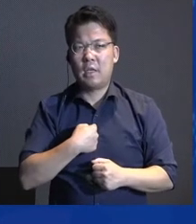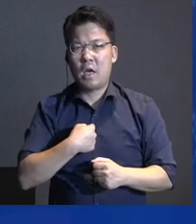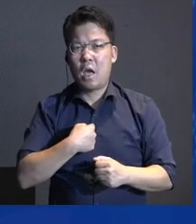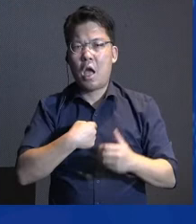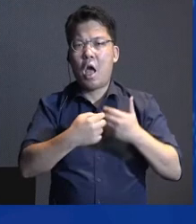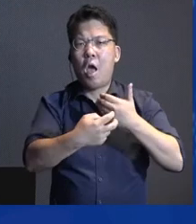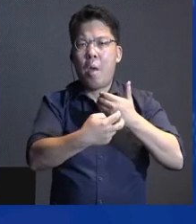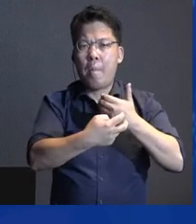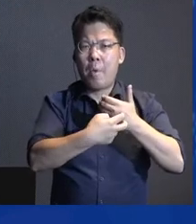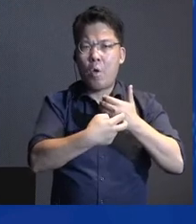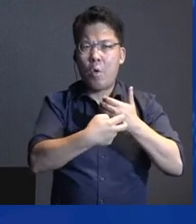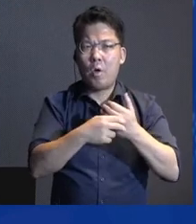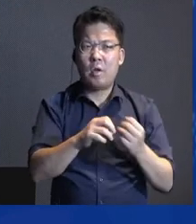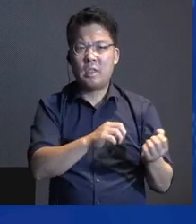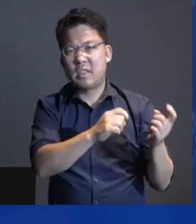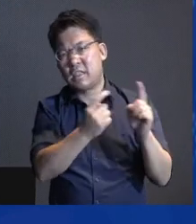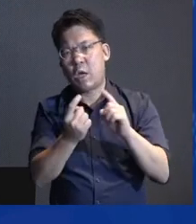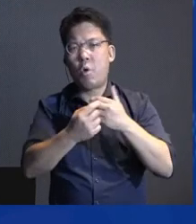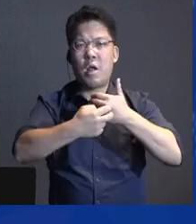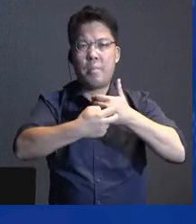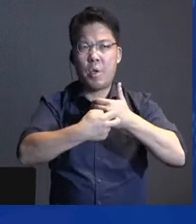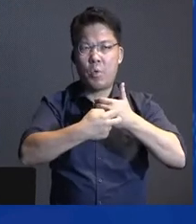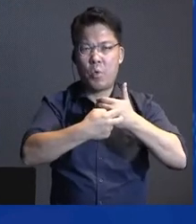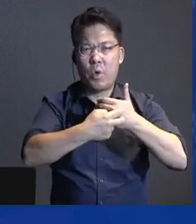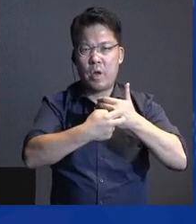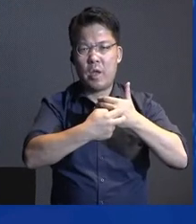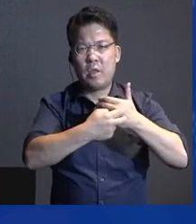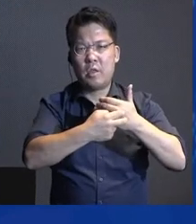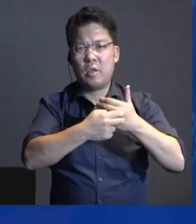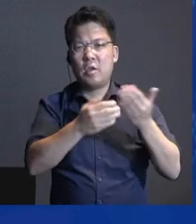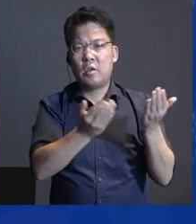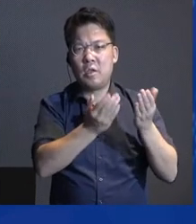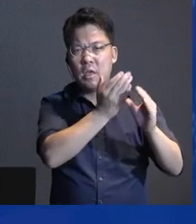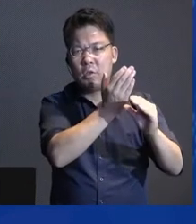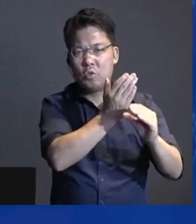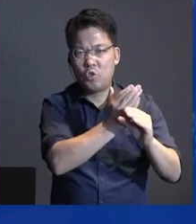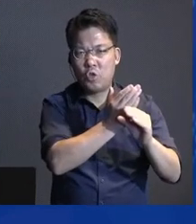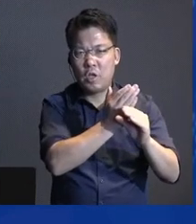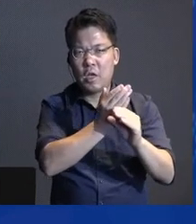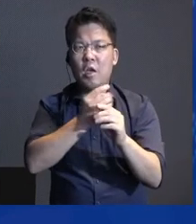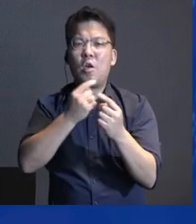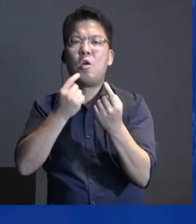The Great East Japan earthquake occurred. I quit my job